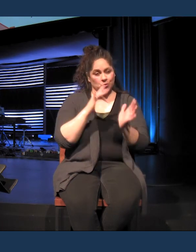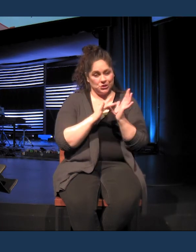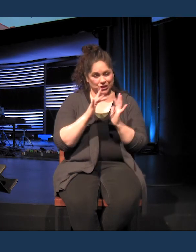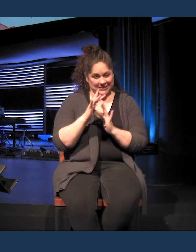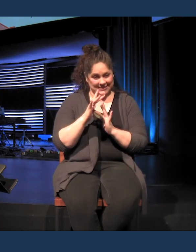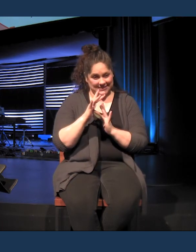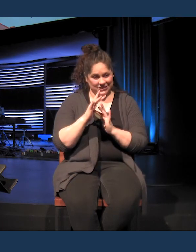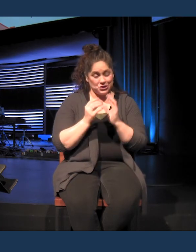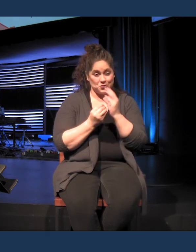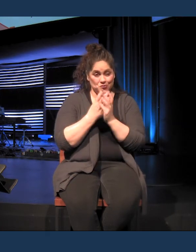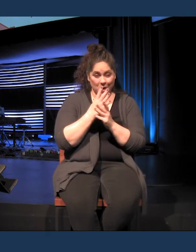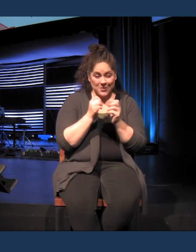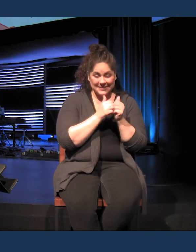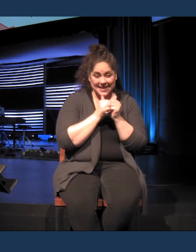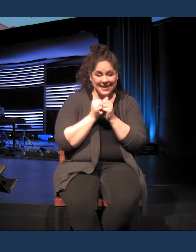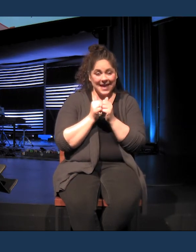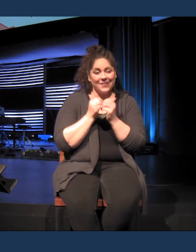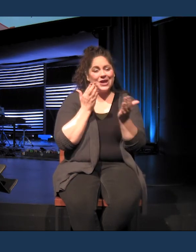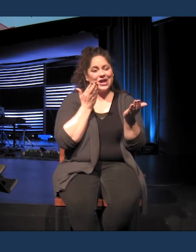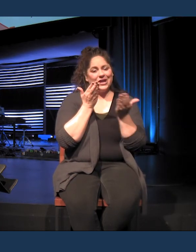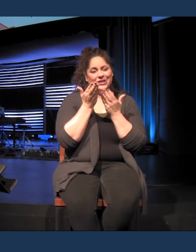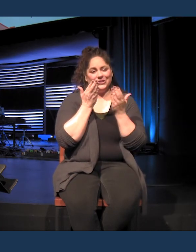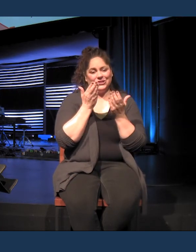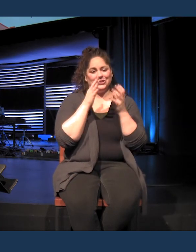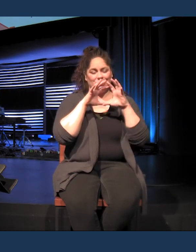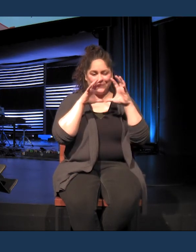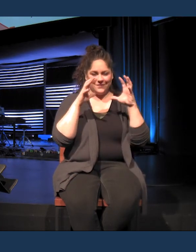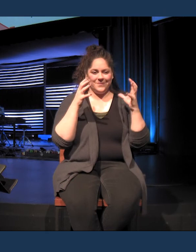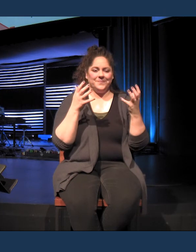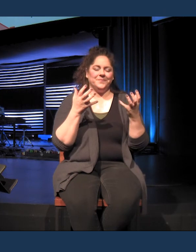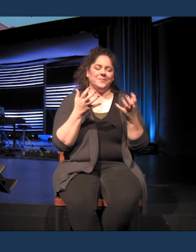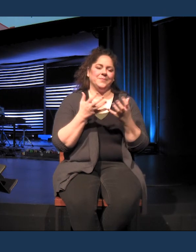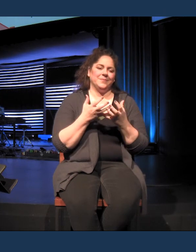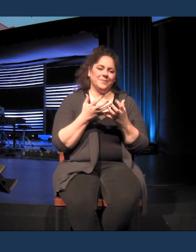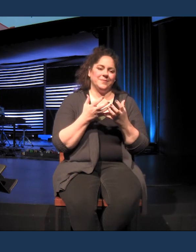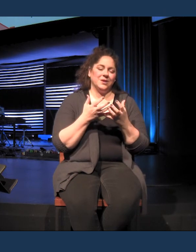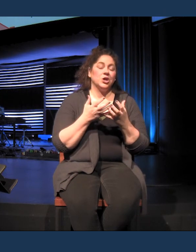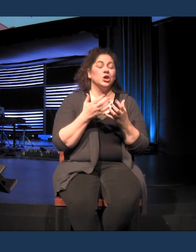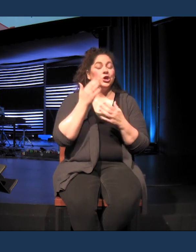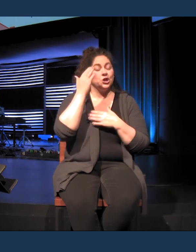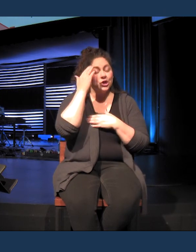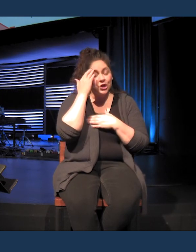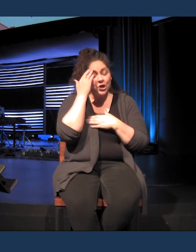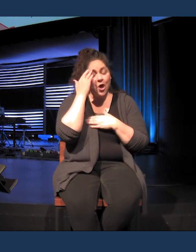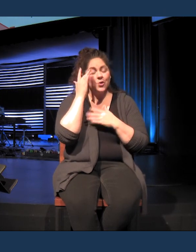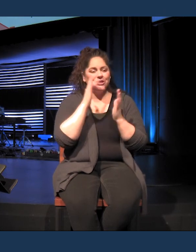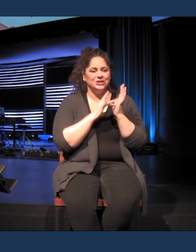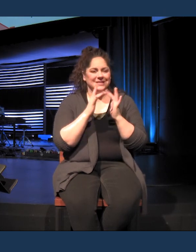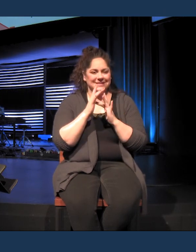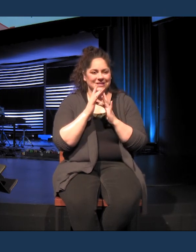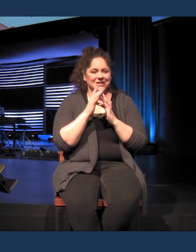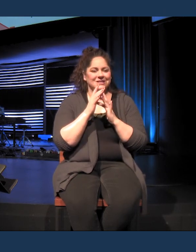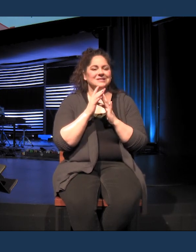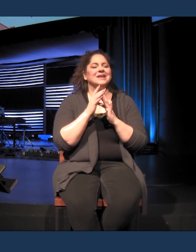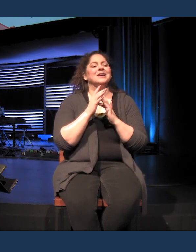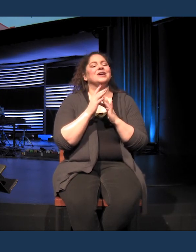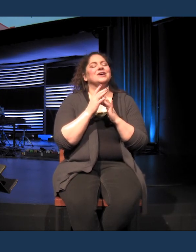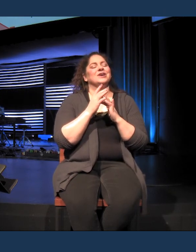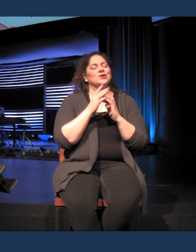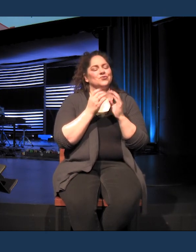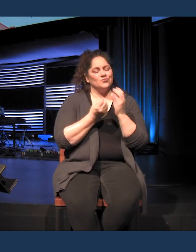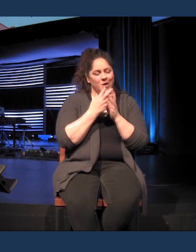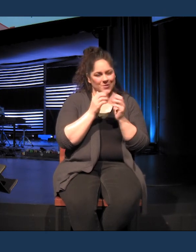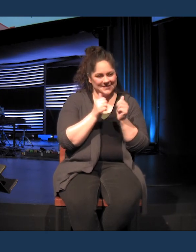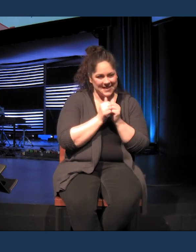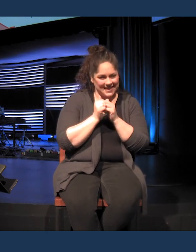together, and serve our world. Know Jesus, grow together, and serve our world. You know, Worship Center